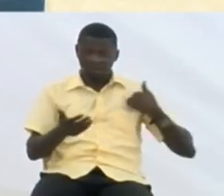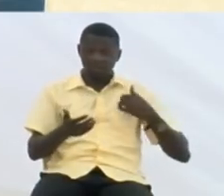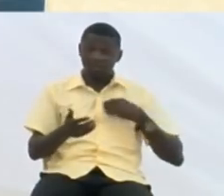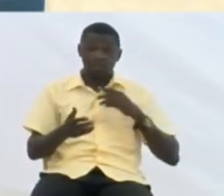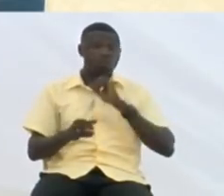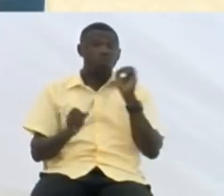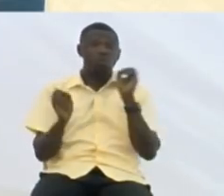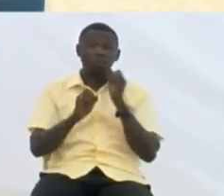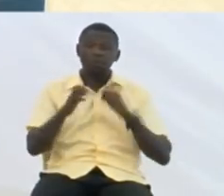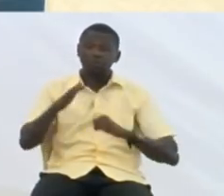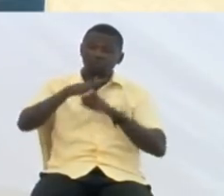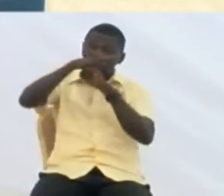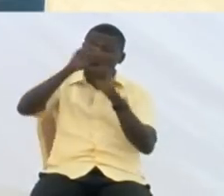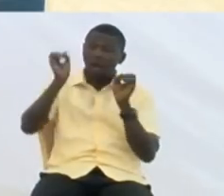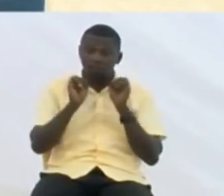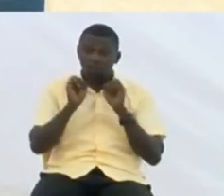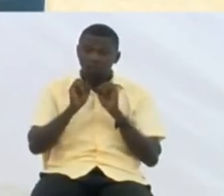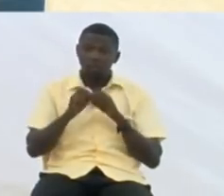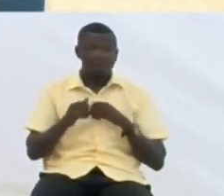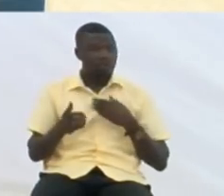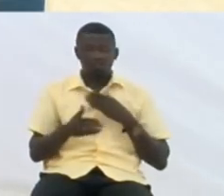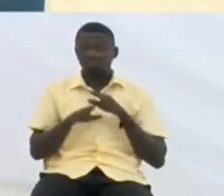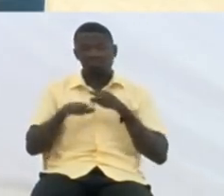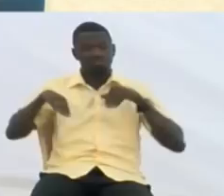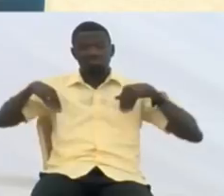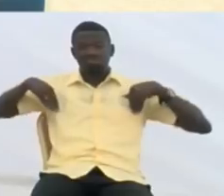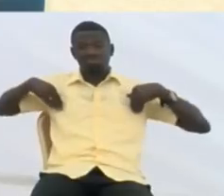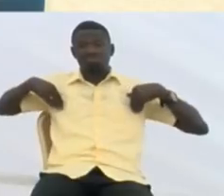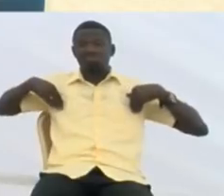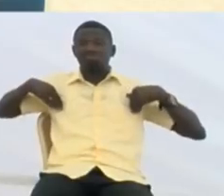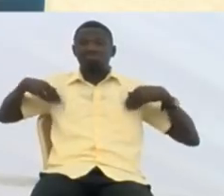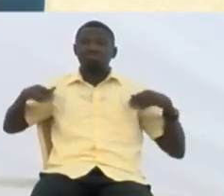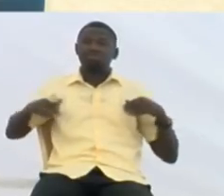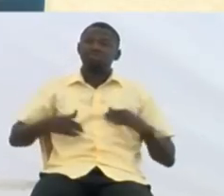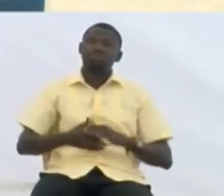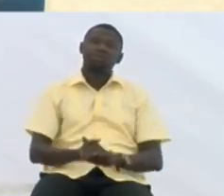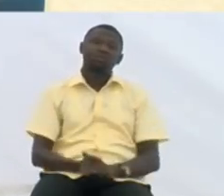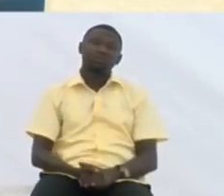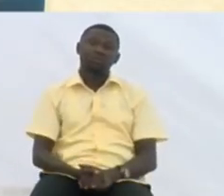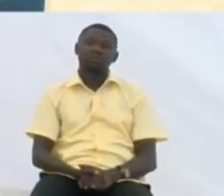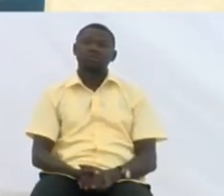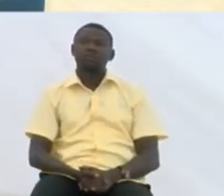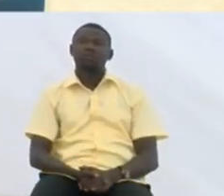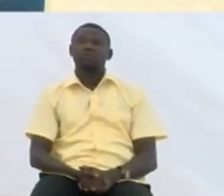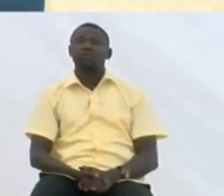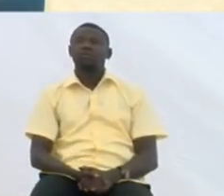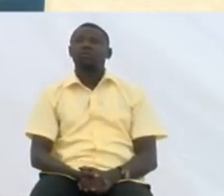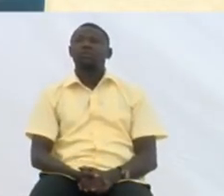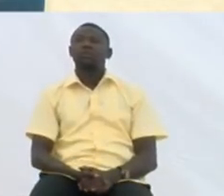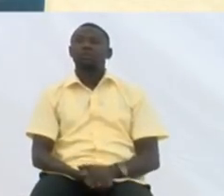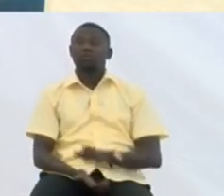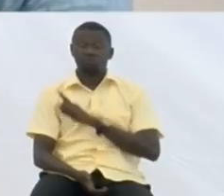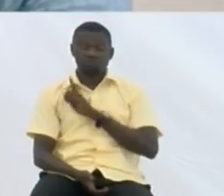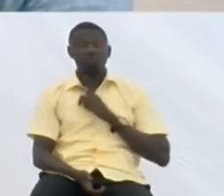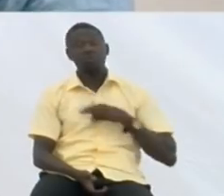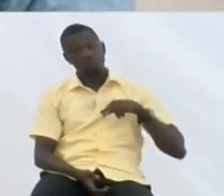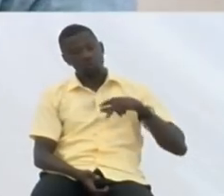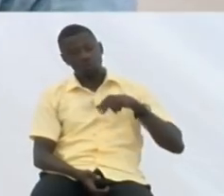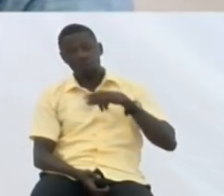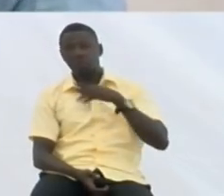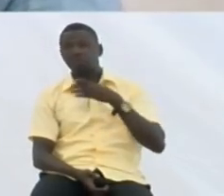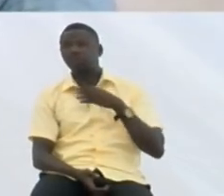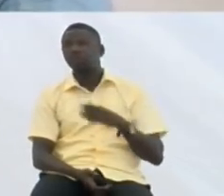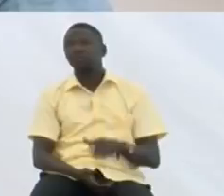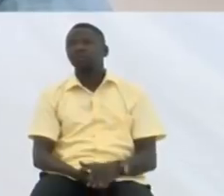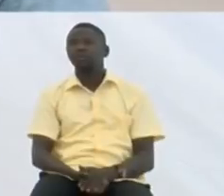cannot fight for all of us without anybody joining me. Mbe ntamata wala nyama. We